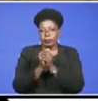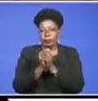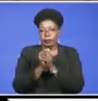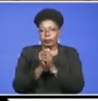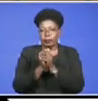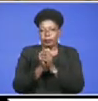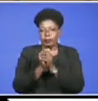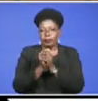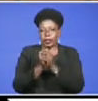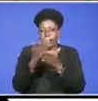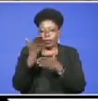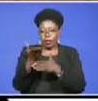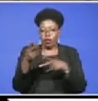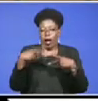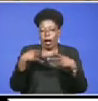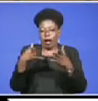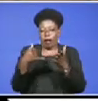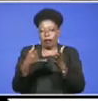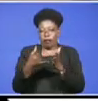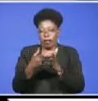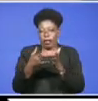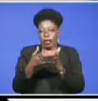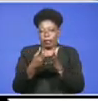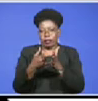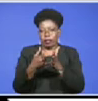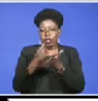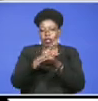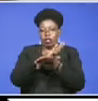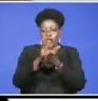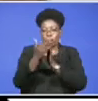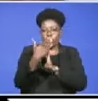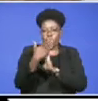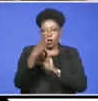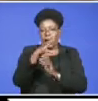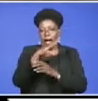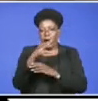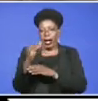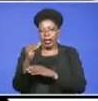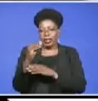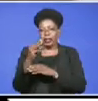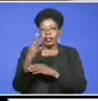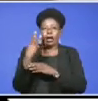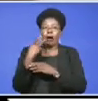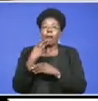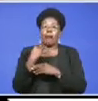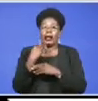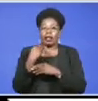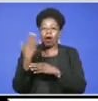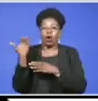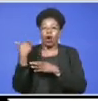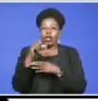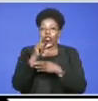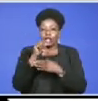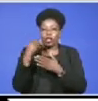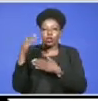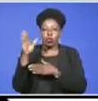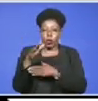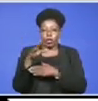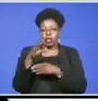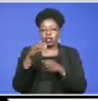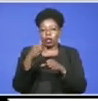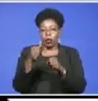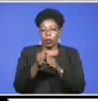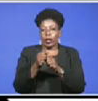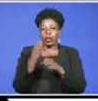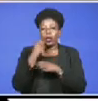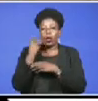There you have it, Keisha. Our Bistro cheeseburger, mm-hmm, and our mango rattler wings, along with our homemade fries. And